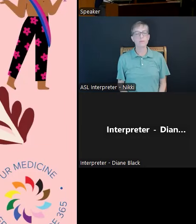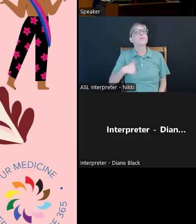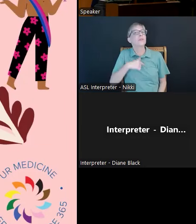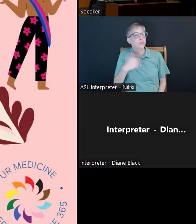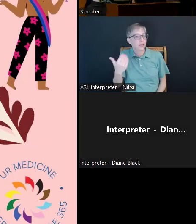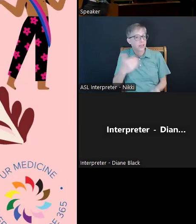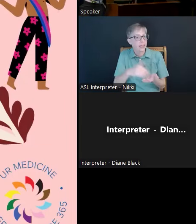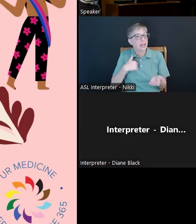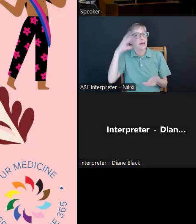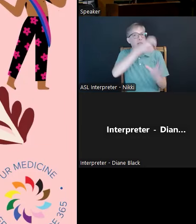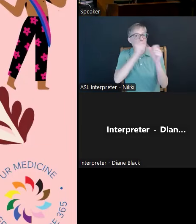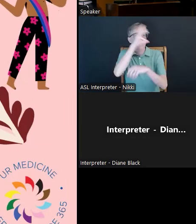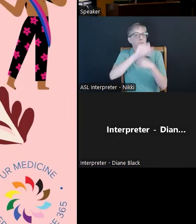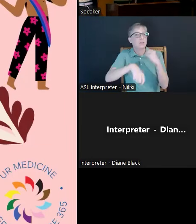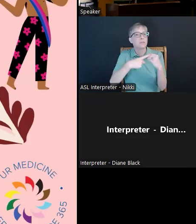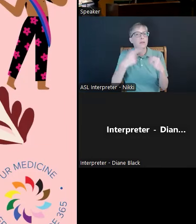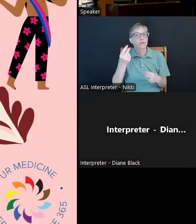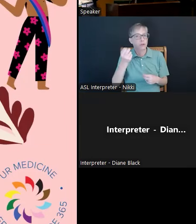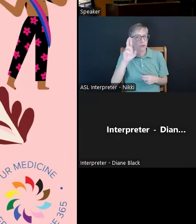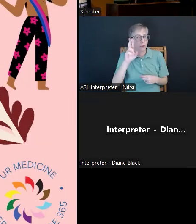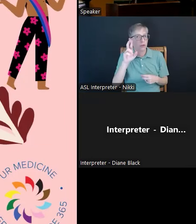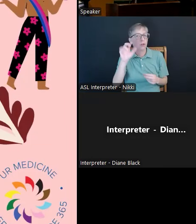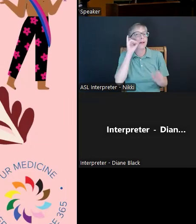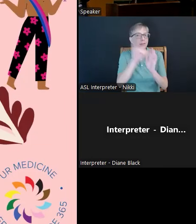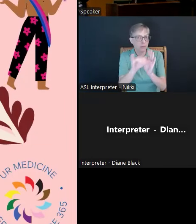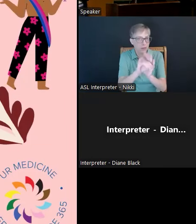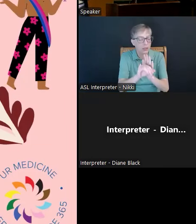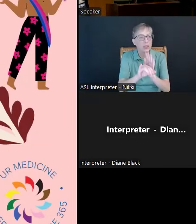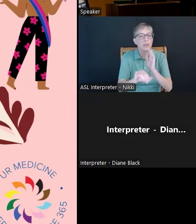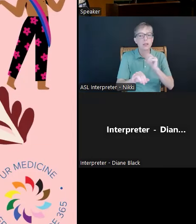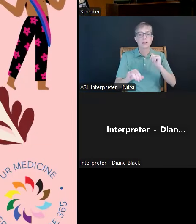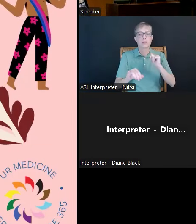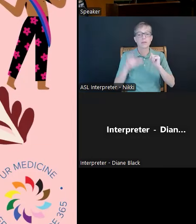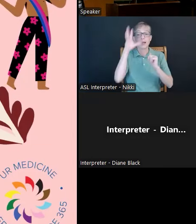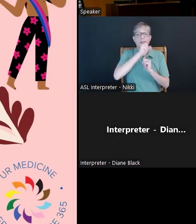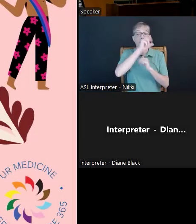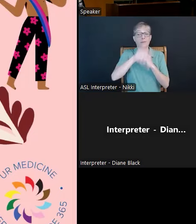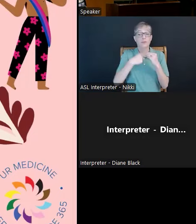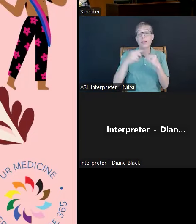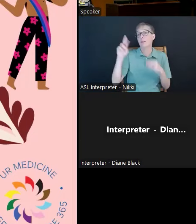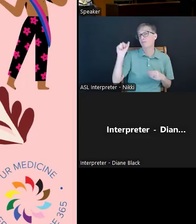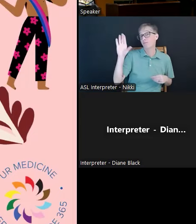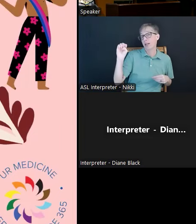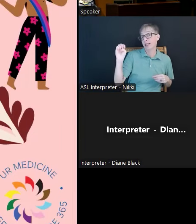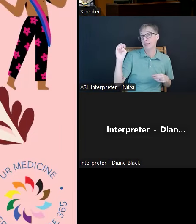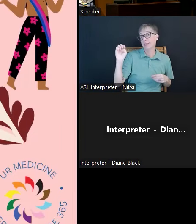again about gender identity, assumptions about race, ethnicity,